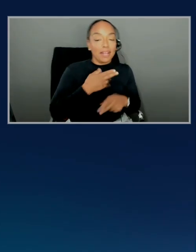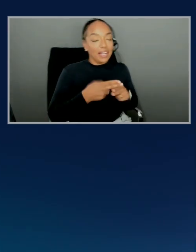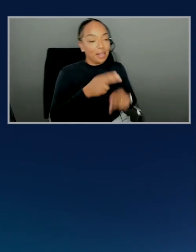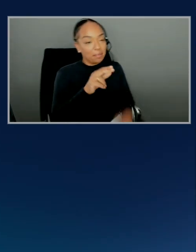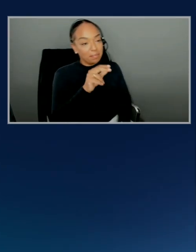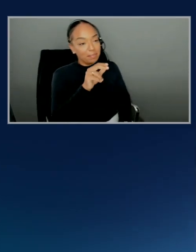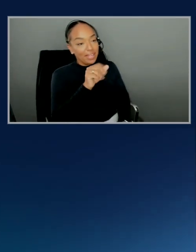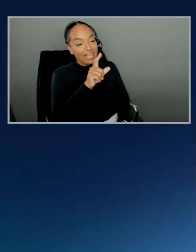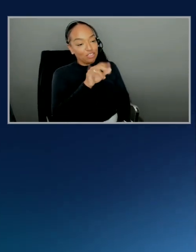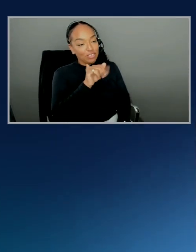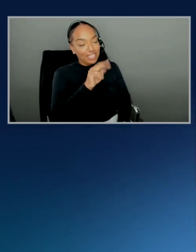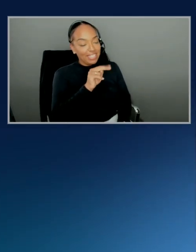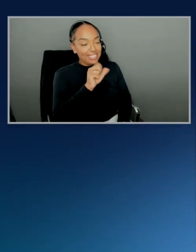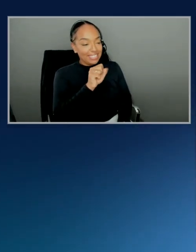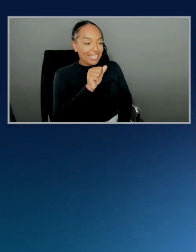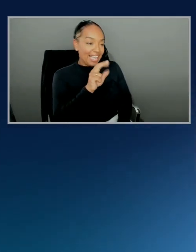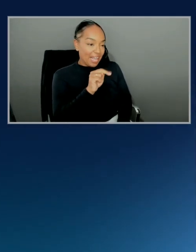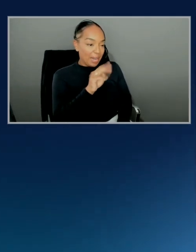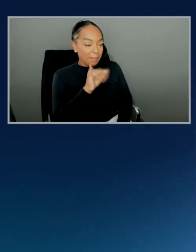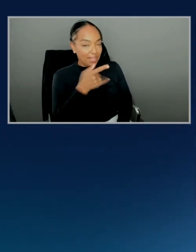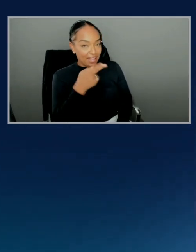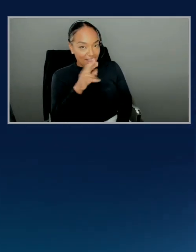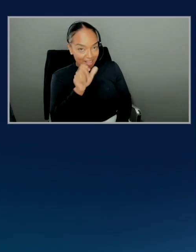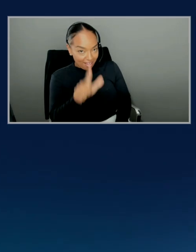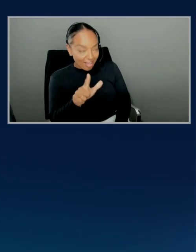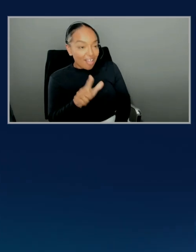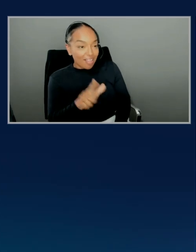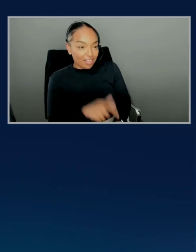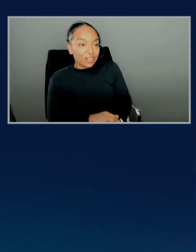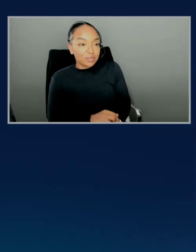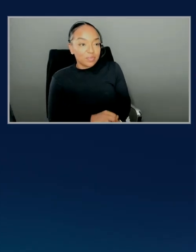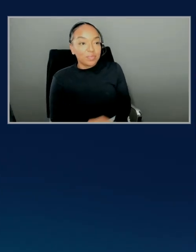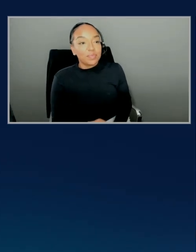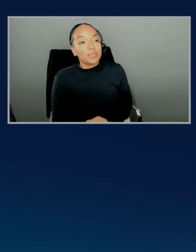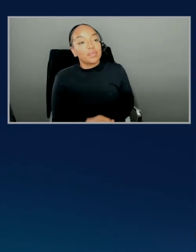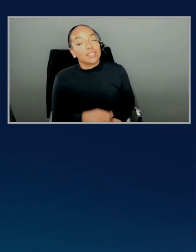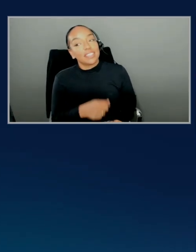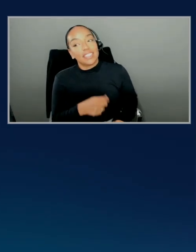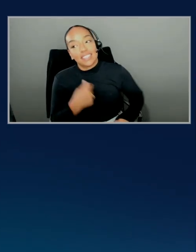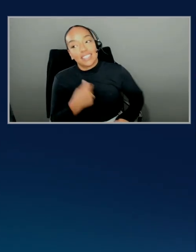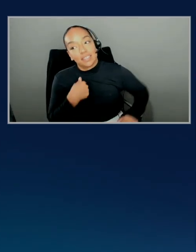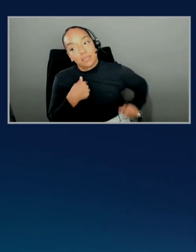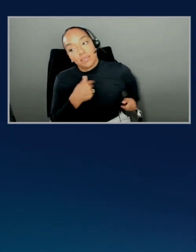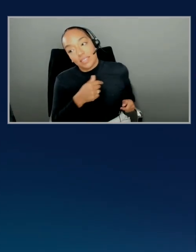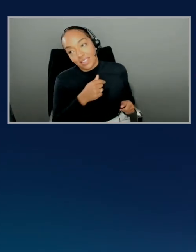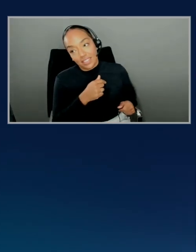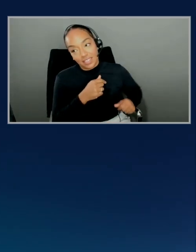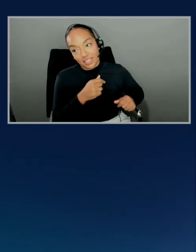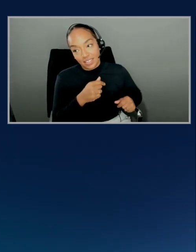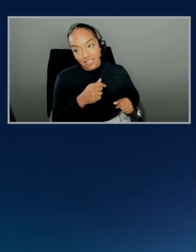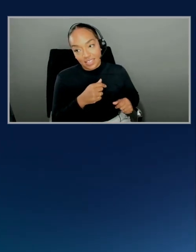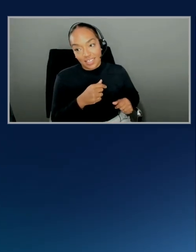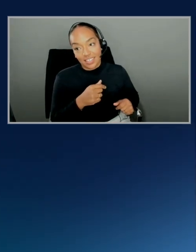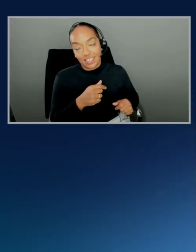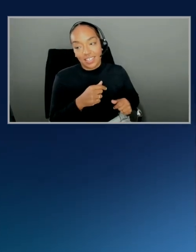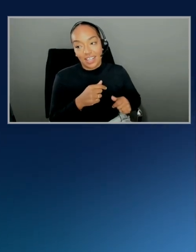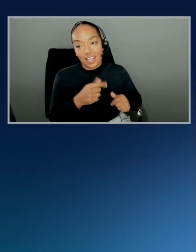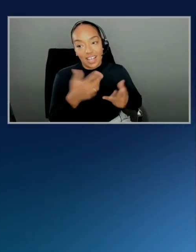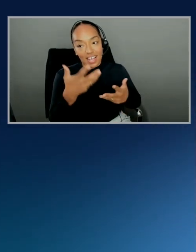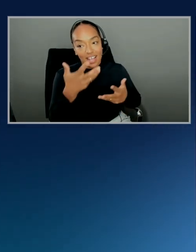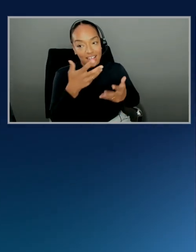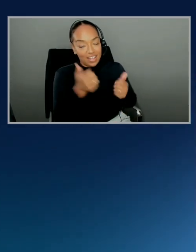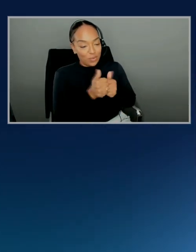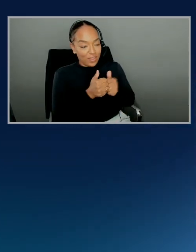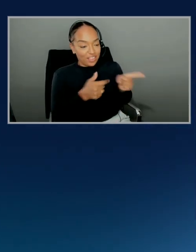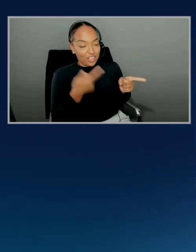partner enterprise architect. Still not a bot, working on not being three platypi in a trench coat. Hanging out with Gigi